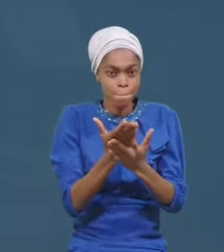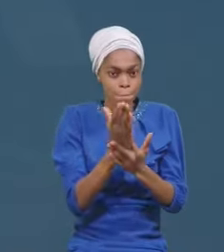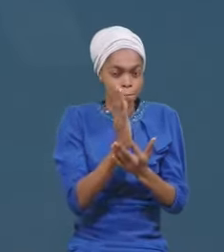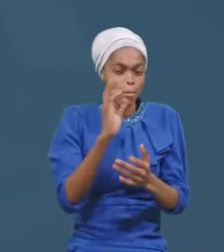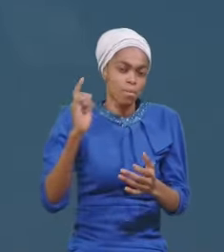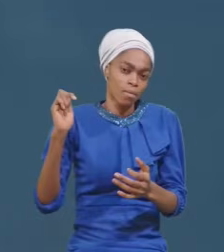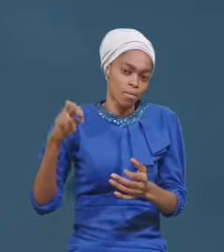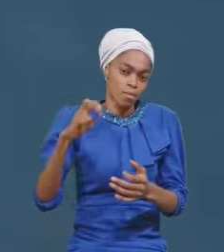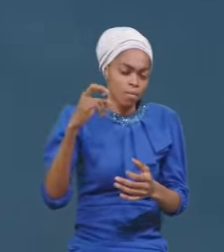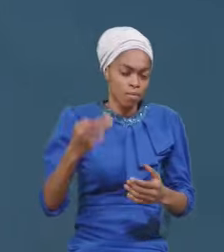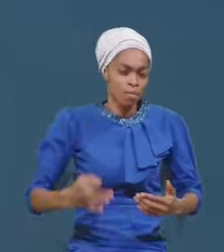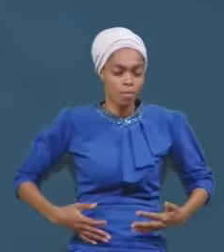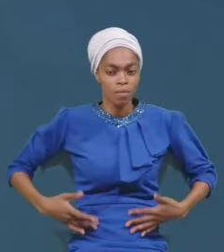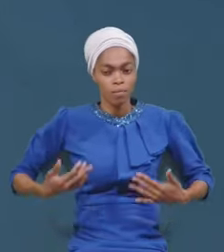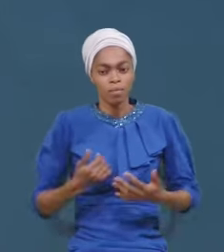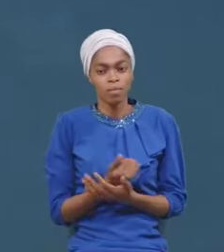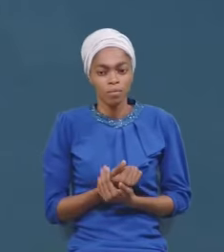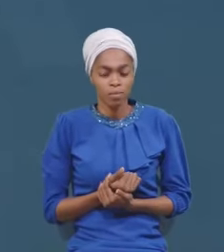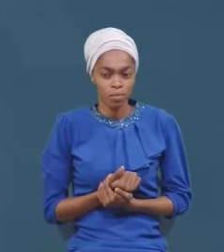He will give you